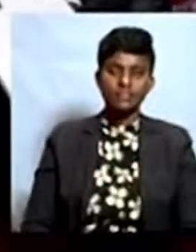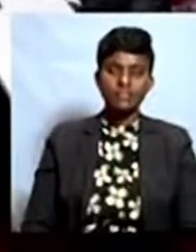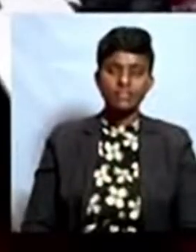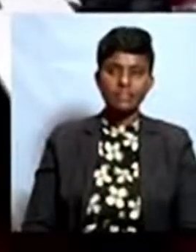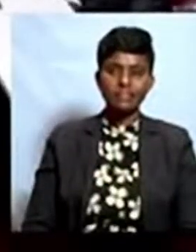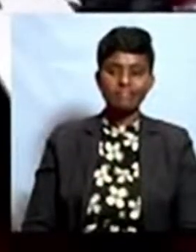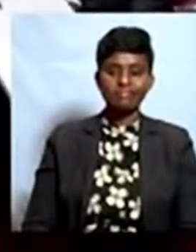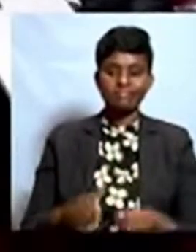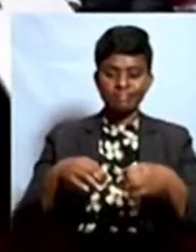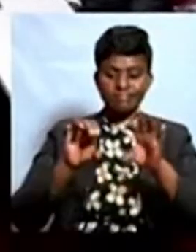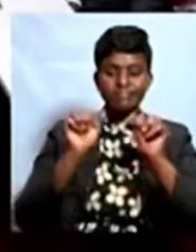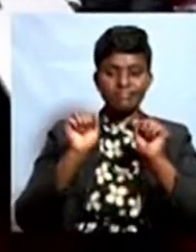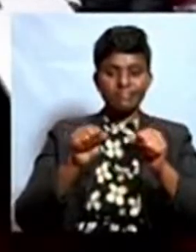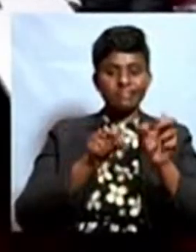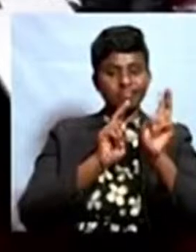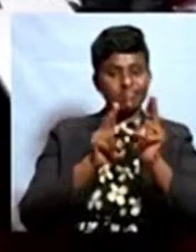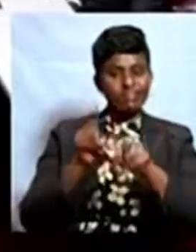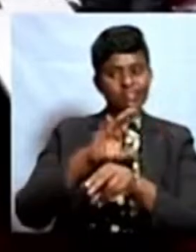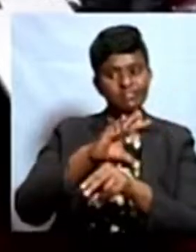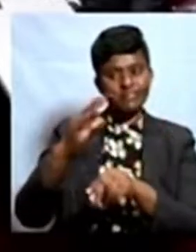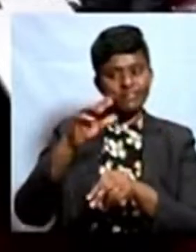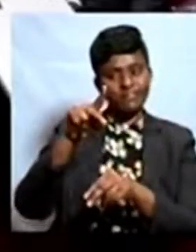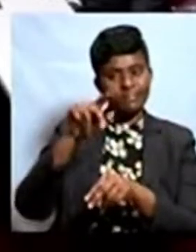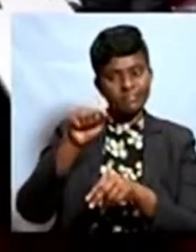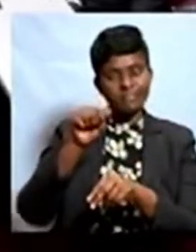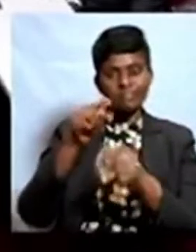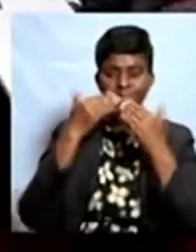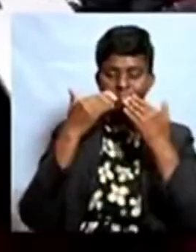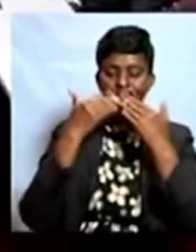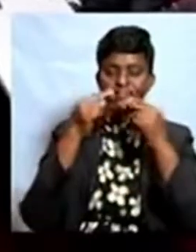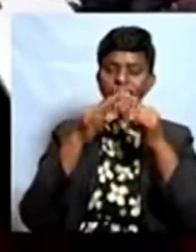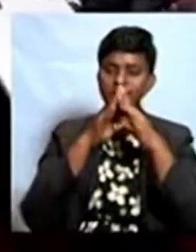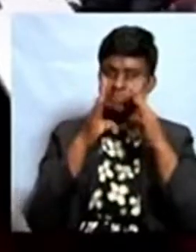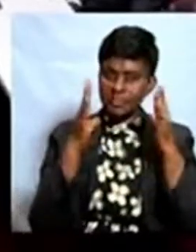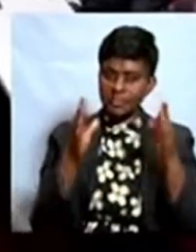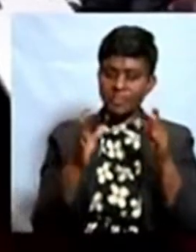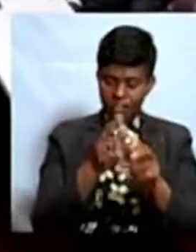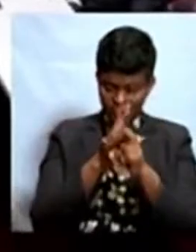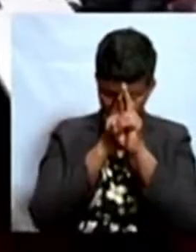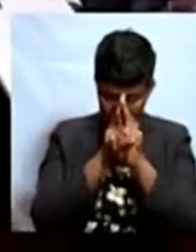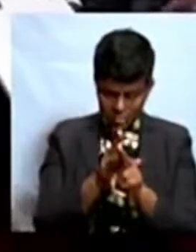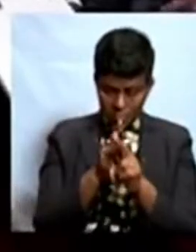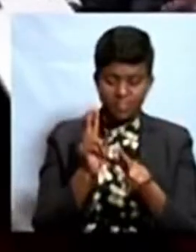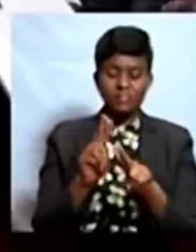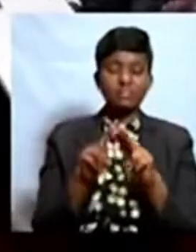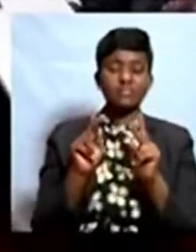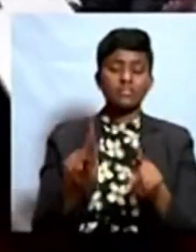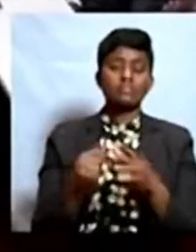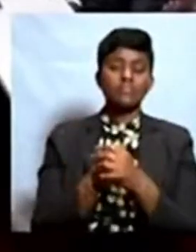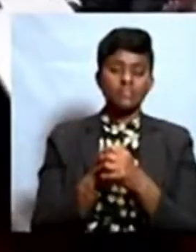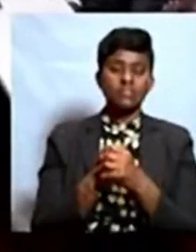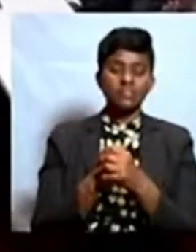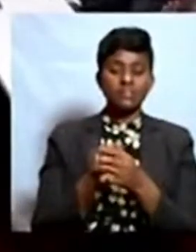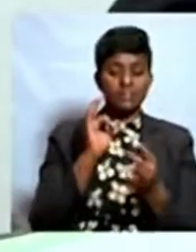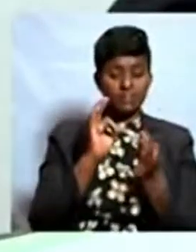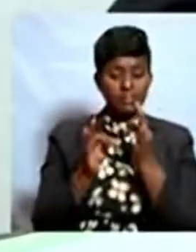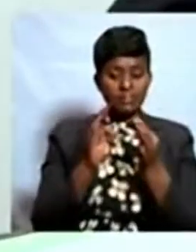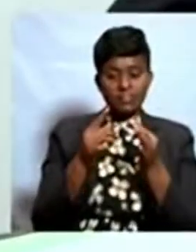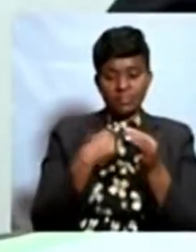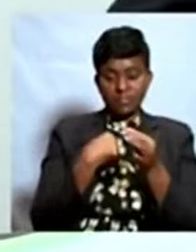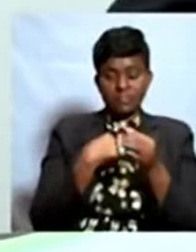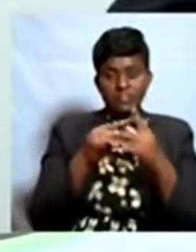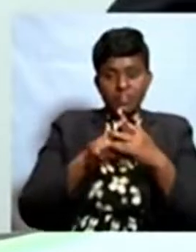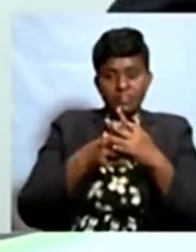You may proceed to respond, PS. Thank you so much, Honorable Chairperson. If I may start